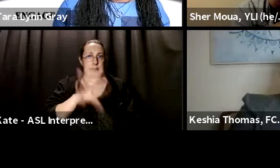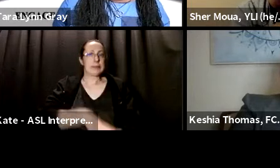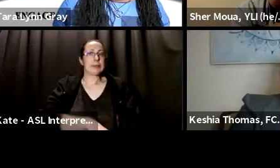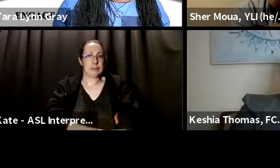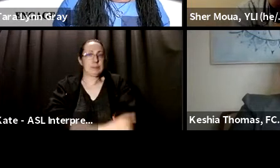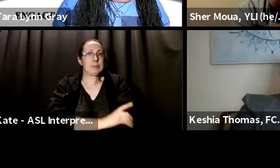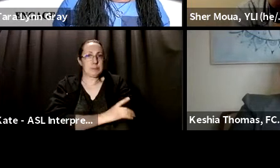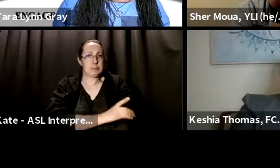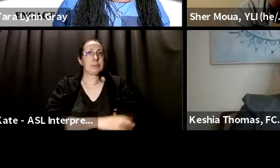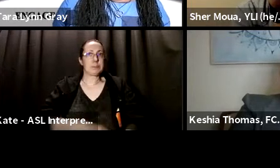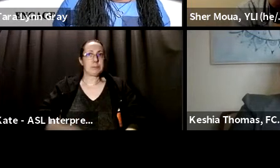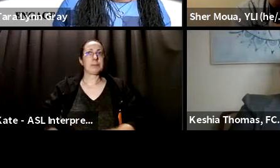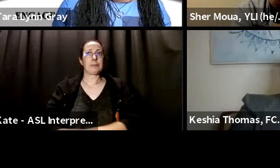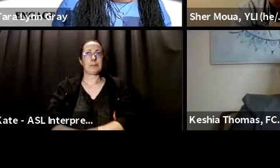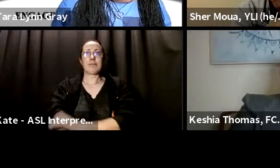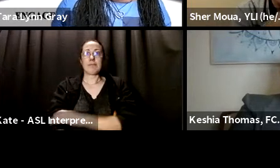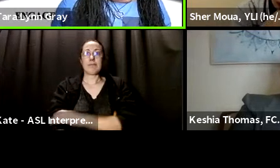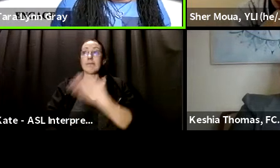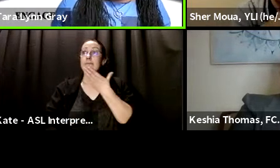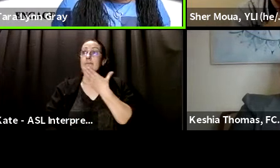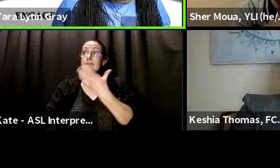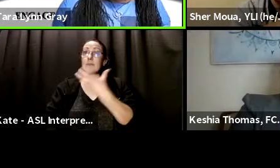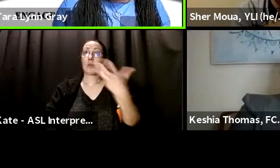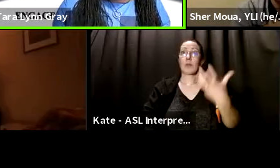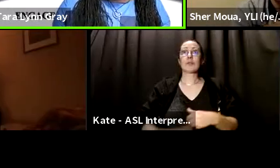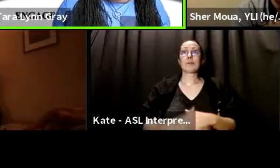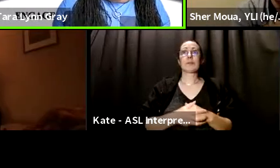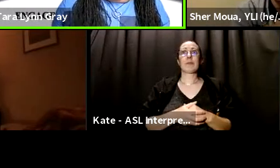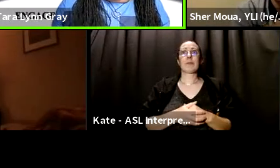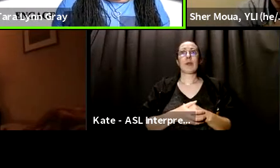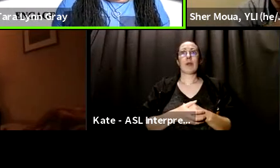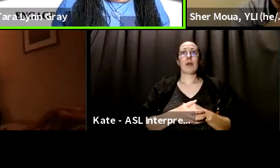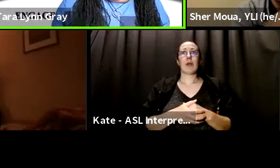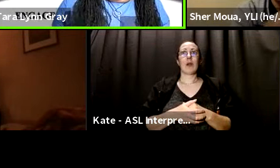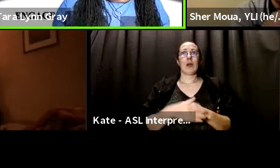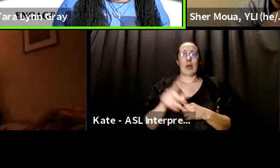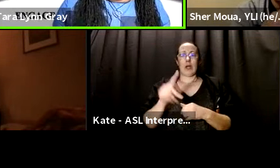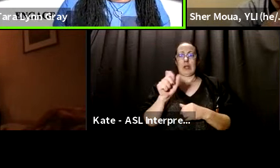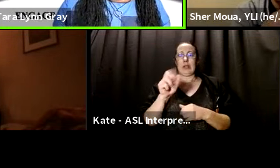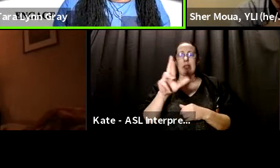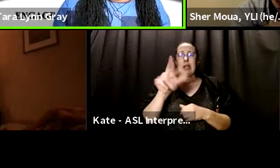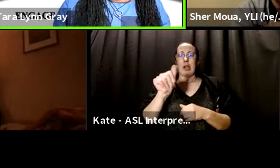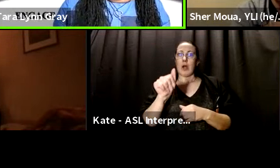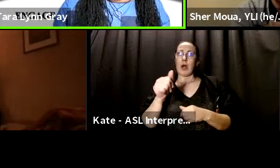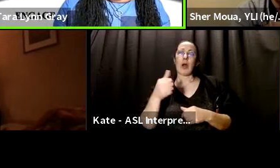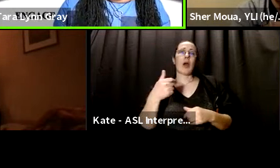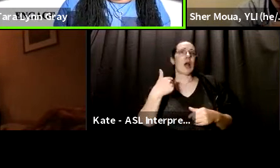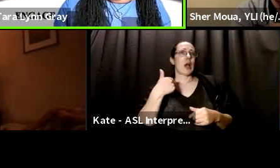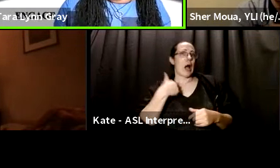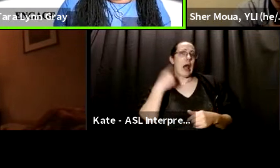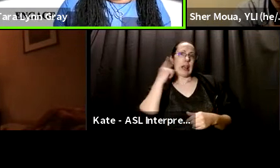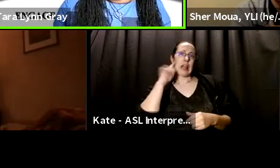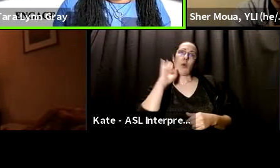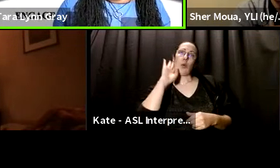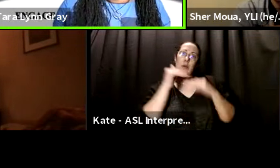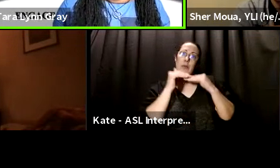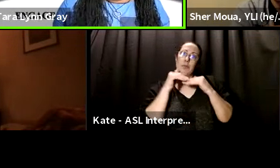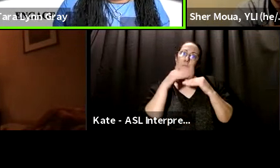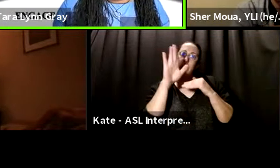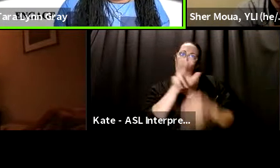much. Mm-hmm. And actually, we will most likely exceed that number of 36.